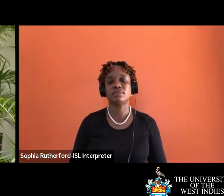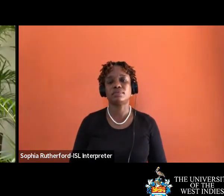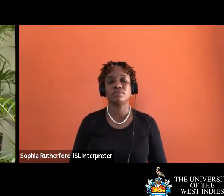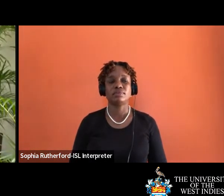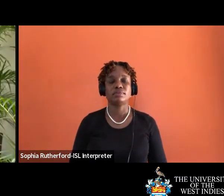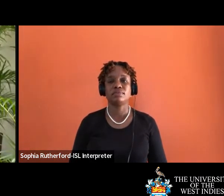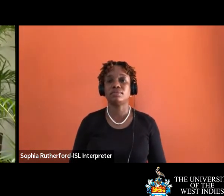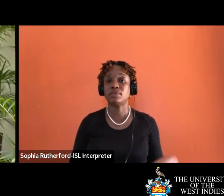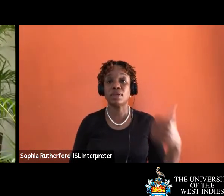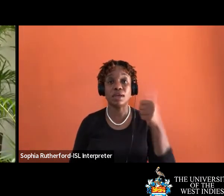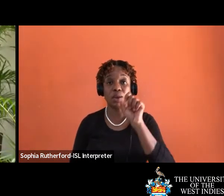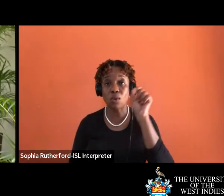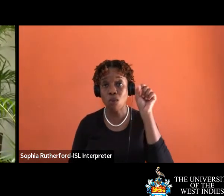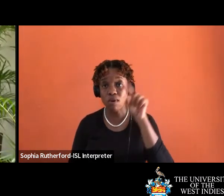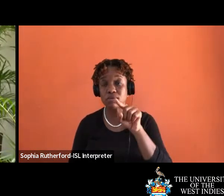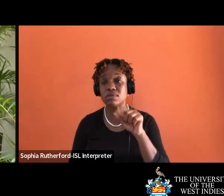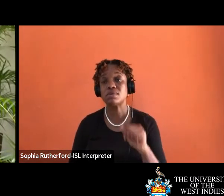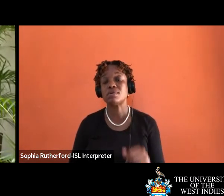Any questions?